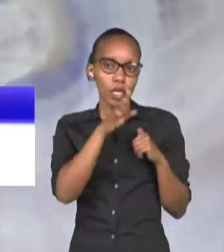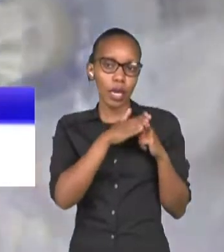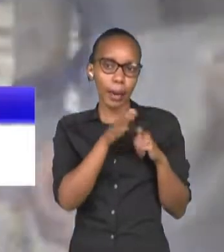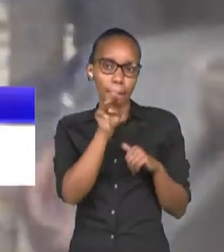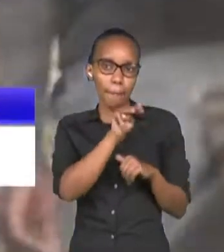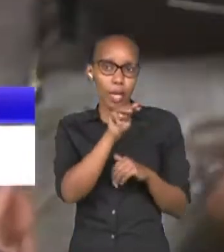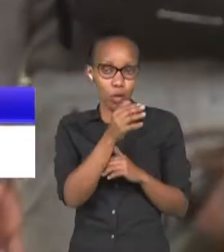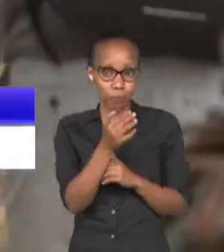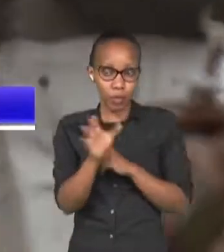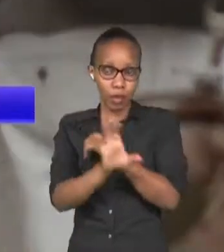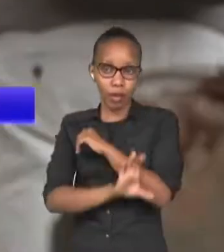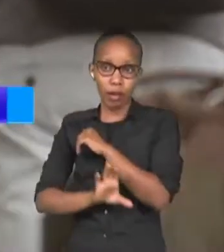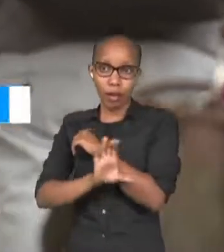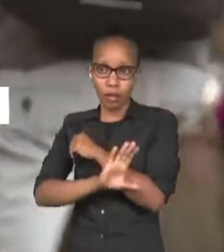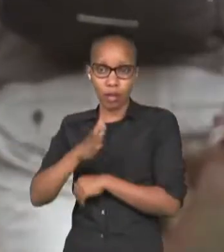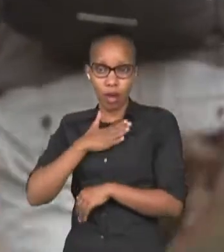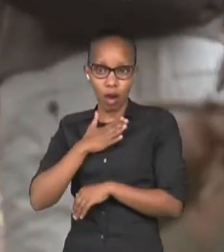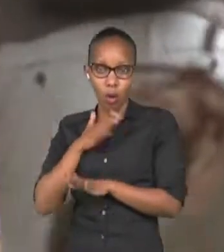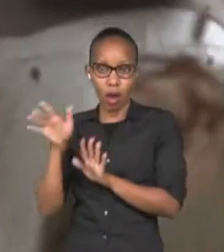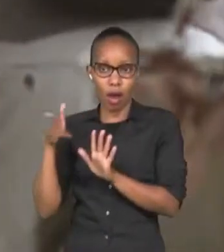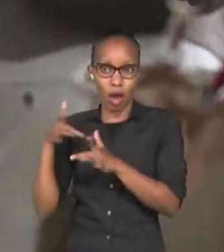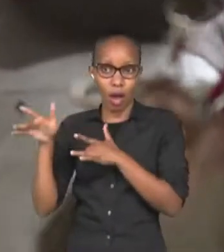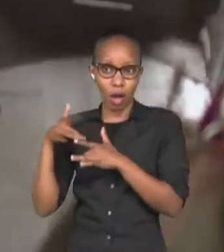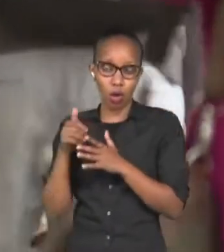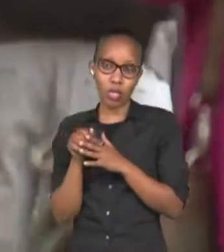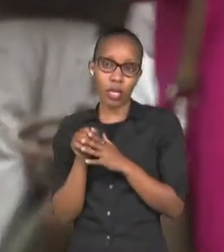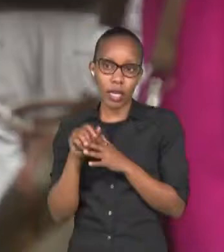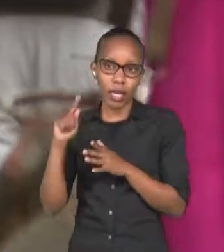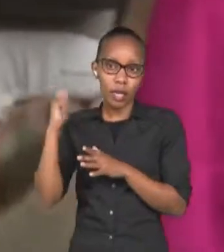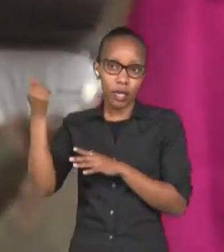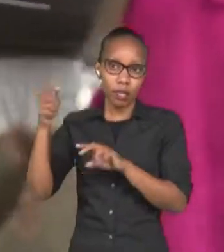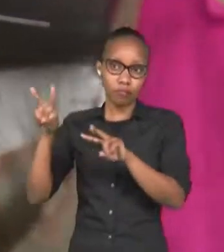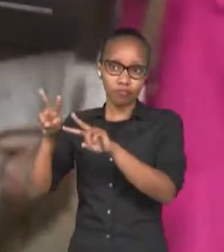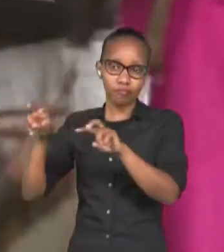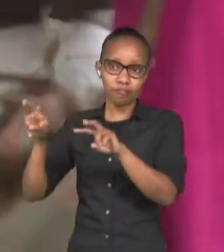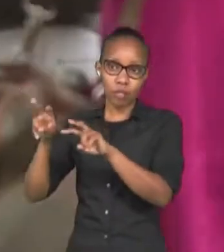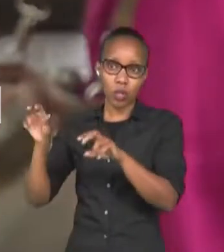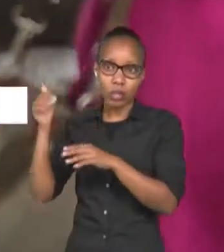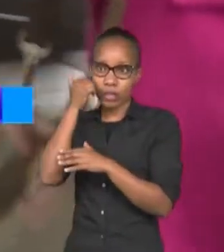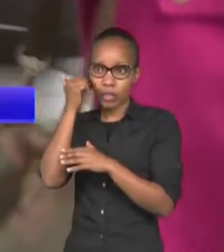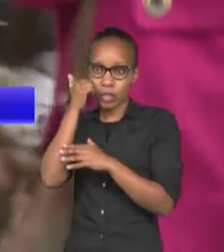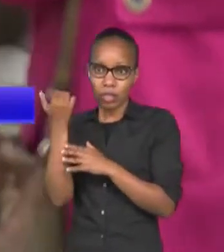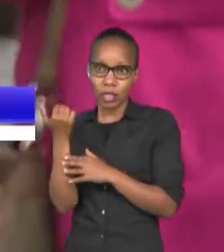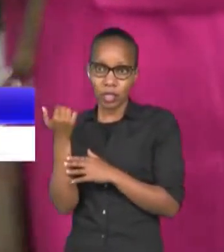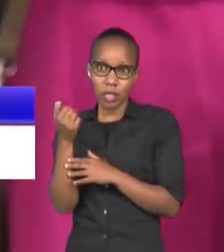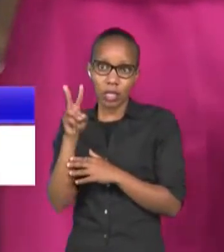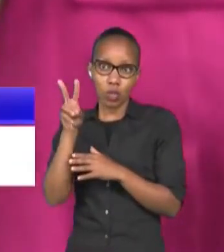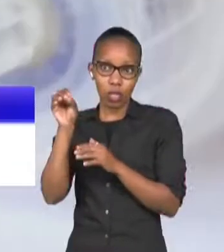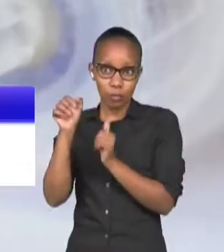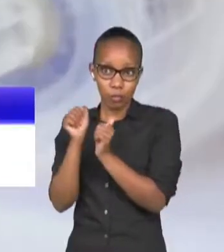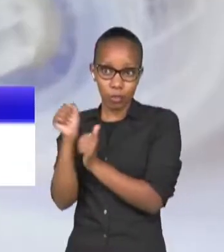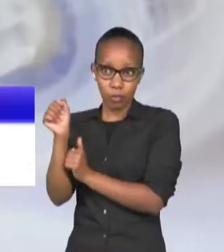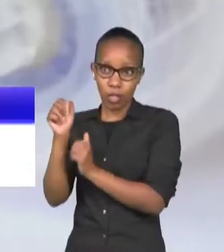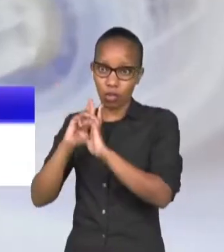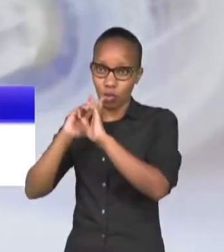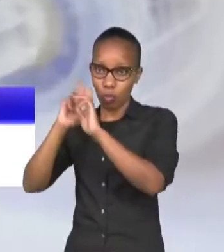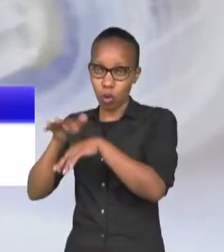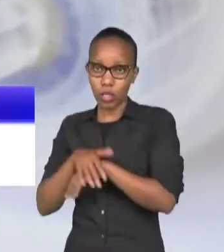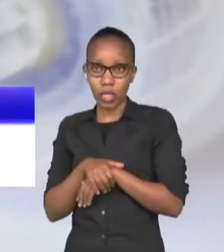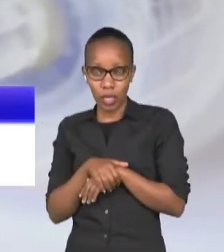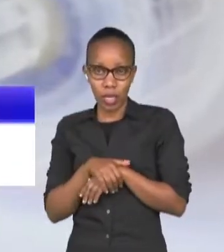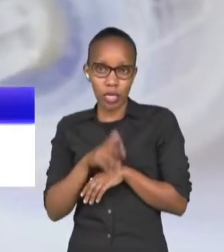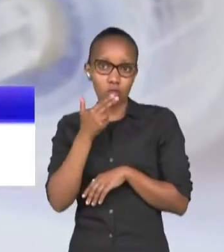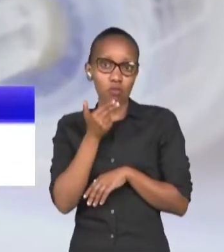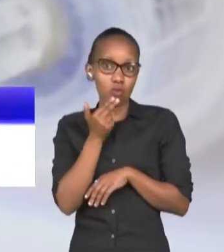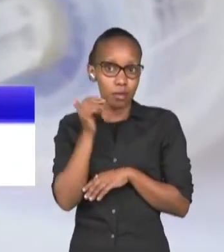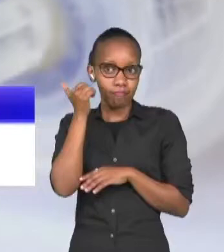In the country, according to the Kenya Stepwise Survey for Non-Communicable Diseases 2015 report, found the prevalence of diabetes to